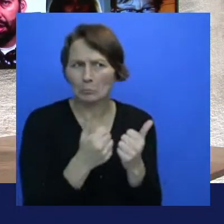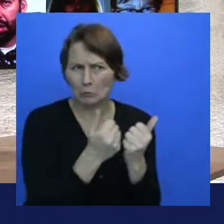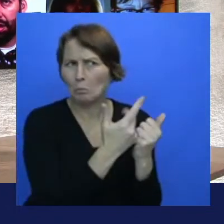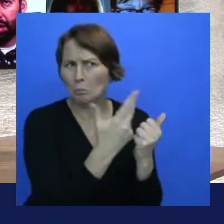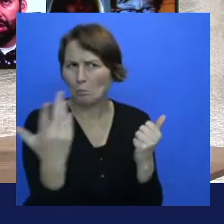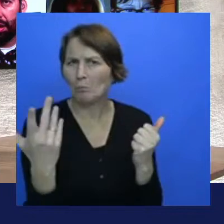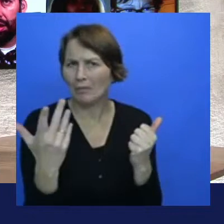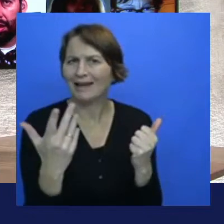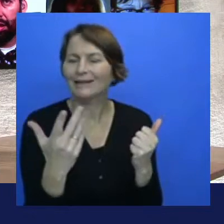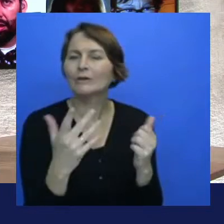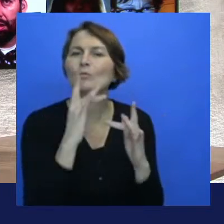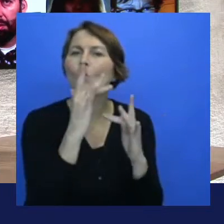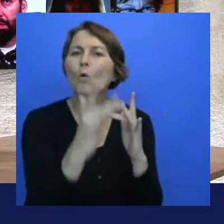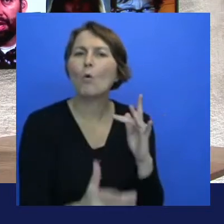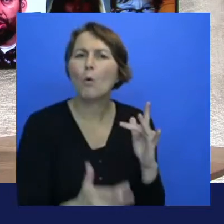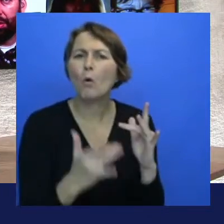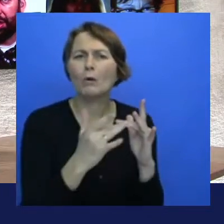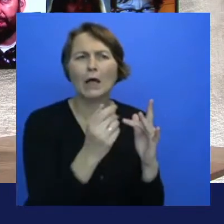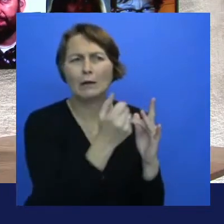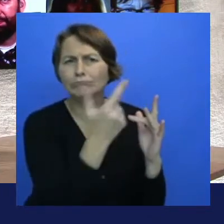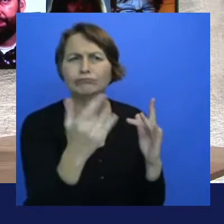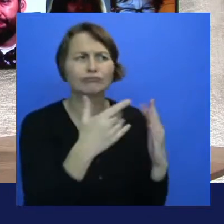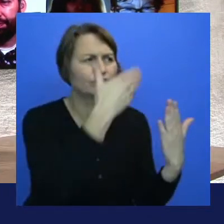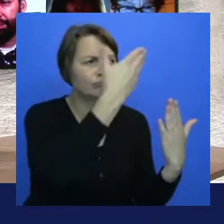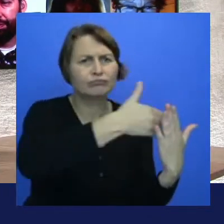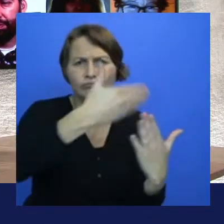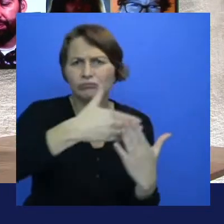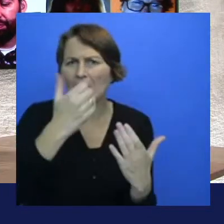resources. Marion, what about you? Yeah.